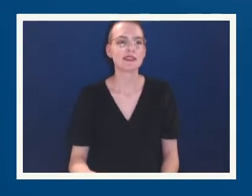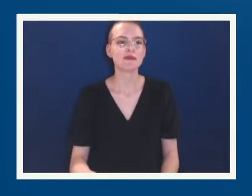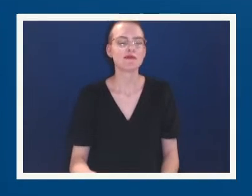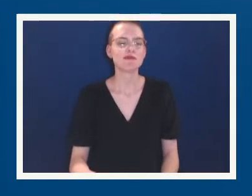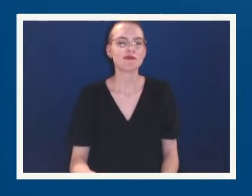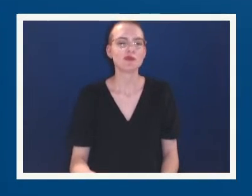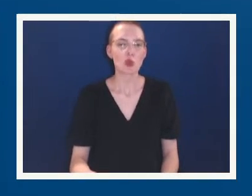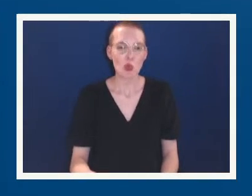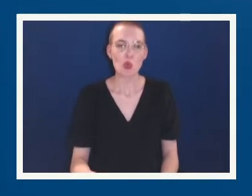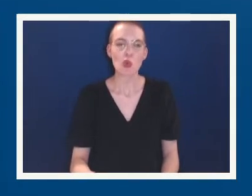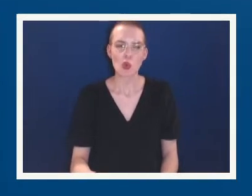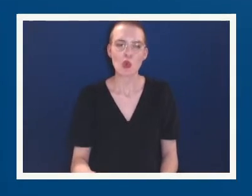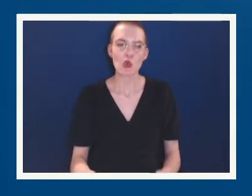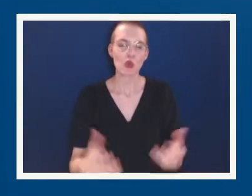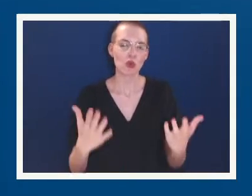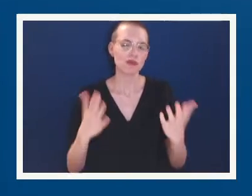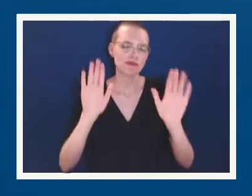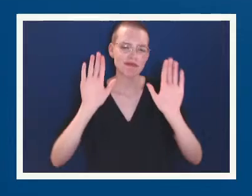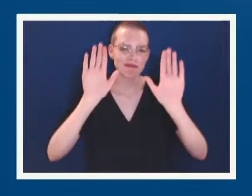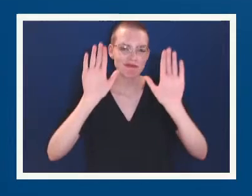To be with all of you here.